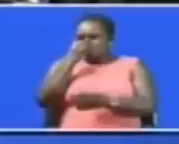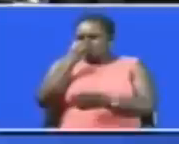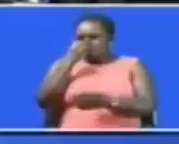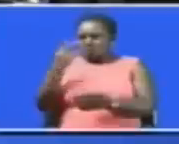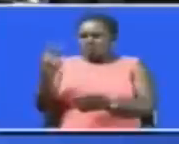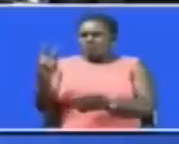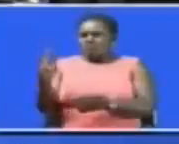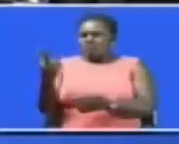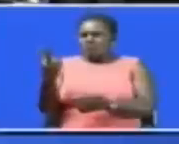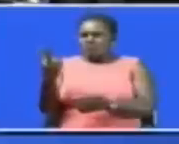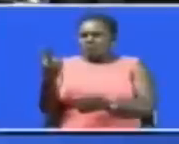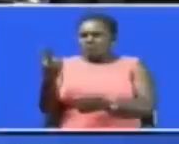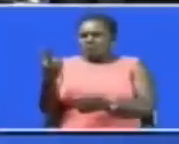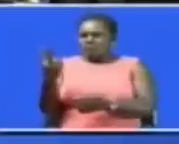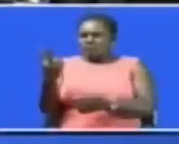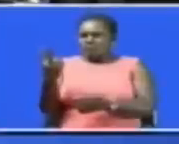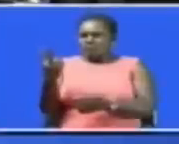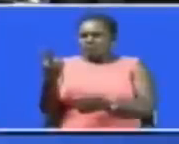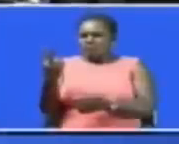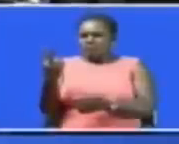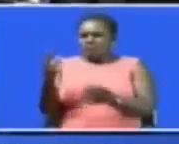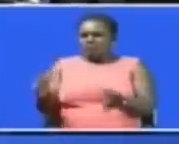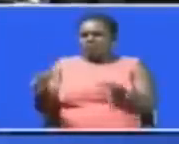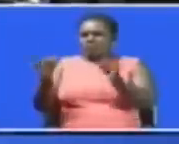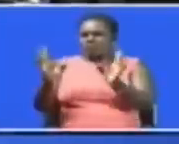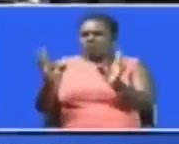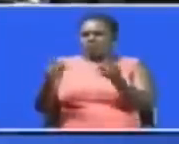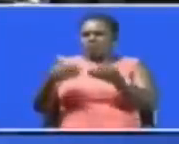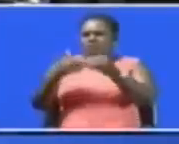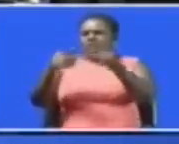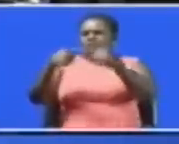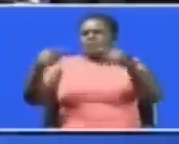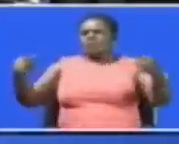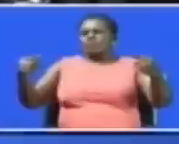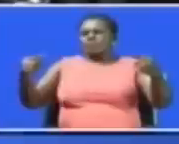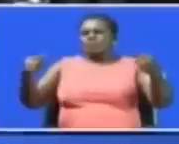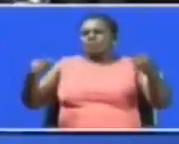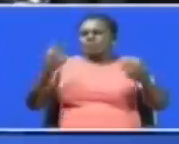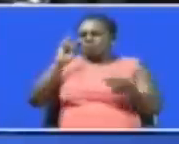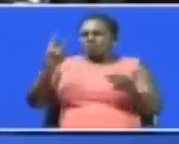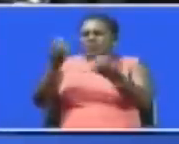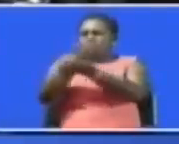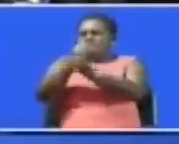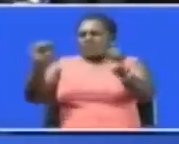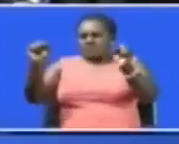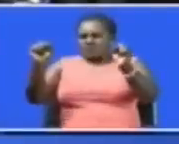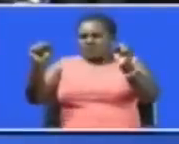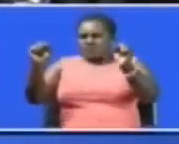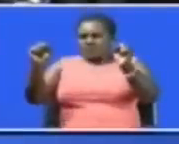happen when the runners-up in a presidential election should be official leader of opposition. So in this instance, you see the president,